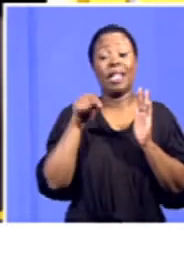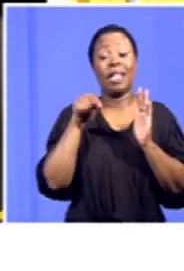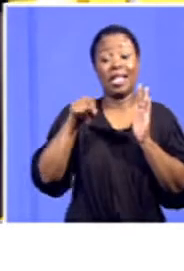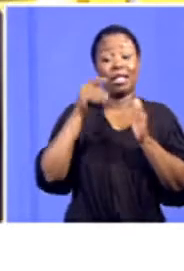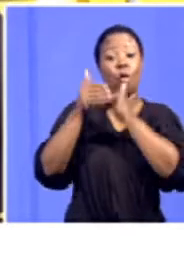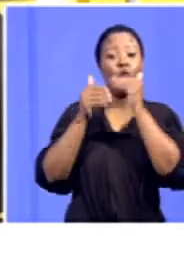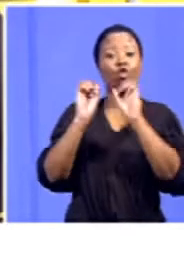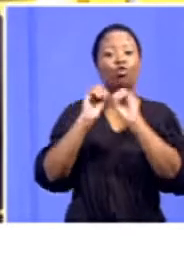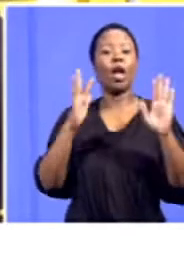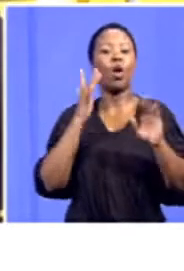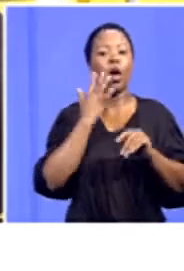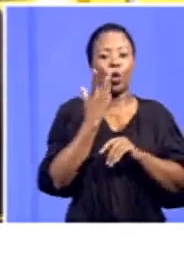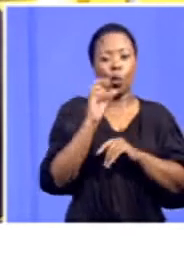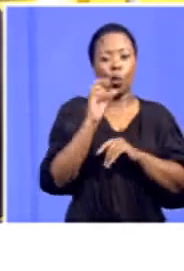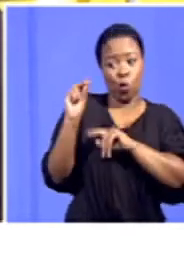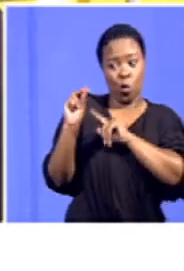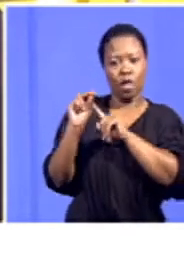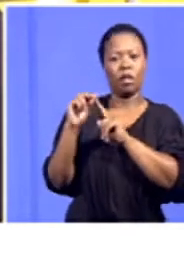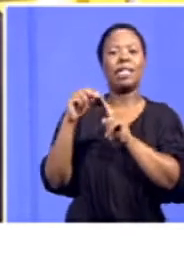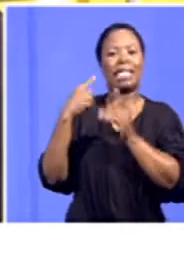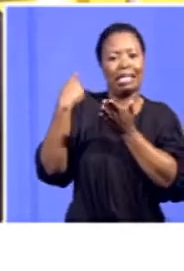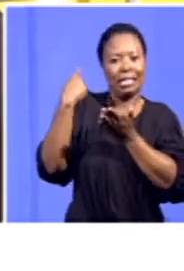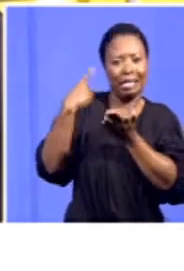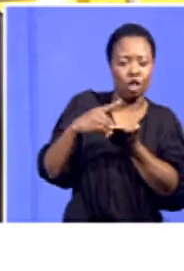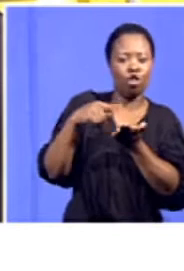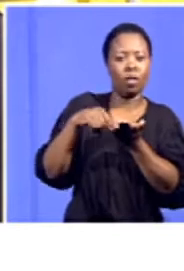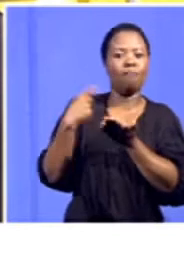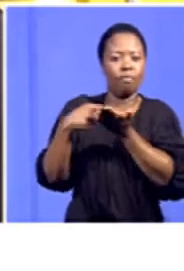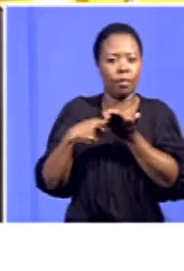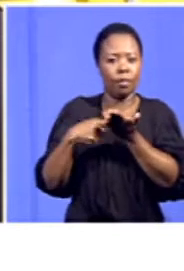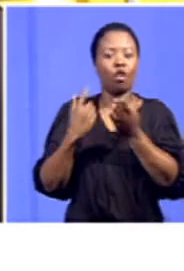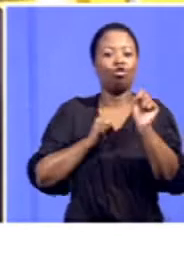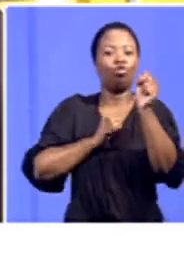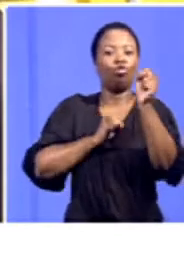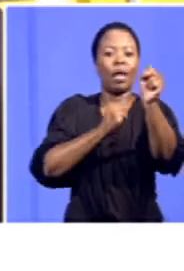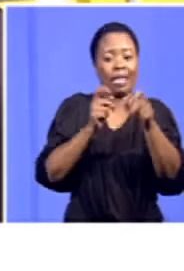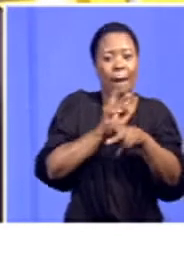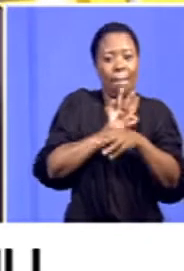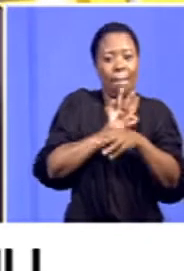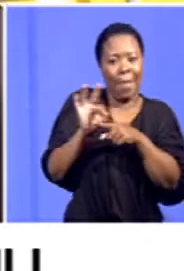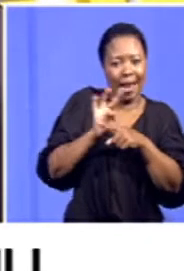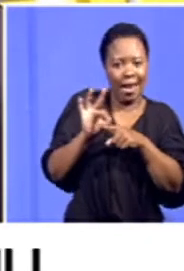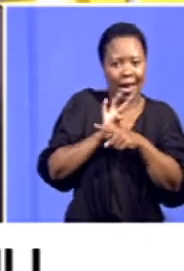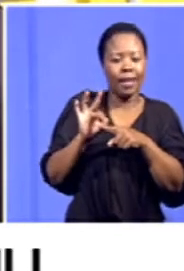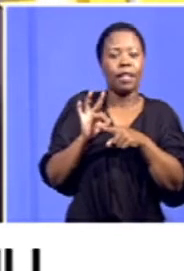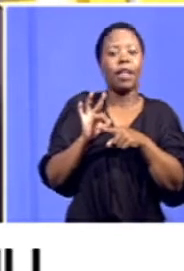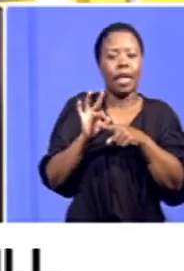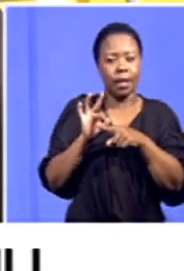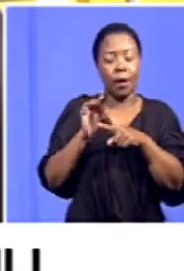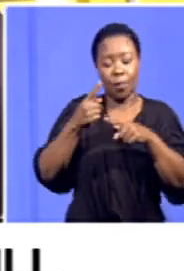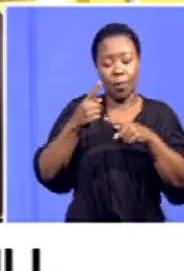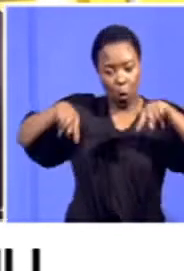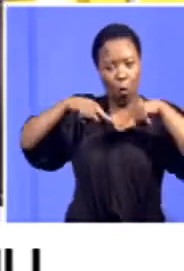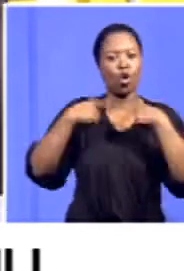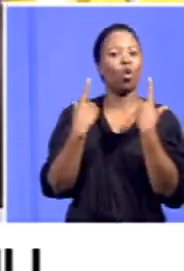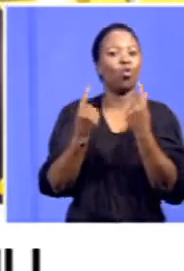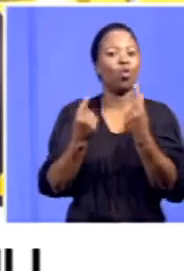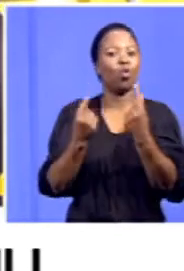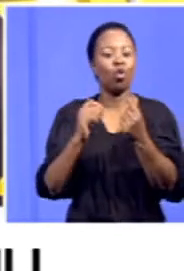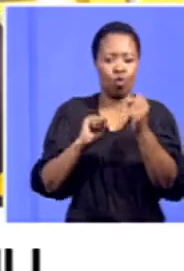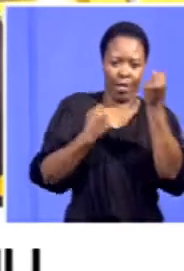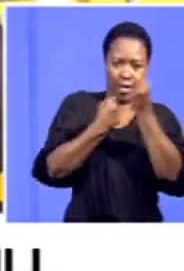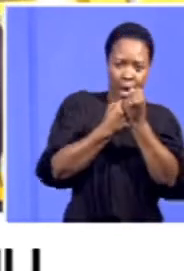2020 already. It was a decision of caucus in our strat plan, and in analysing what was going on in the party, subsequently endorsed it. The bill has now,